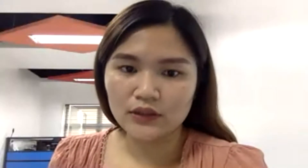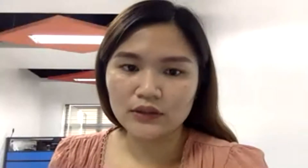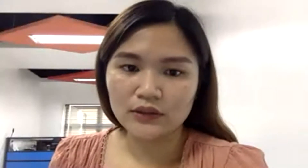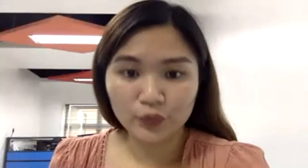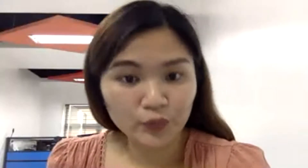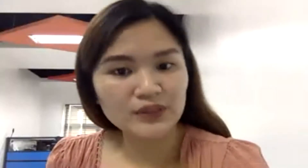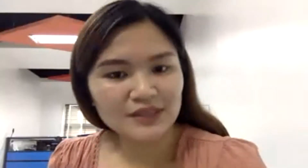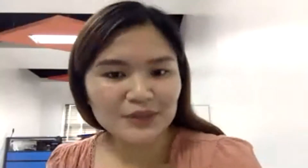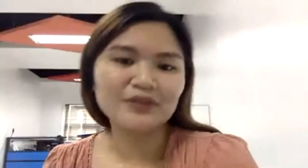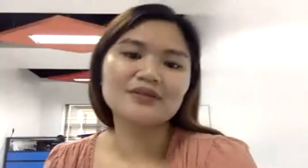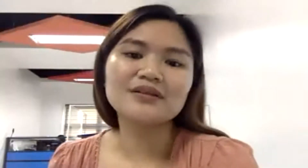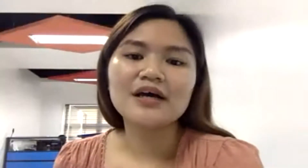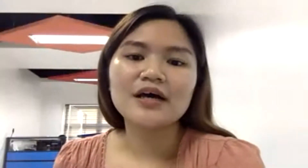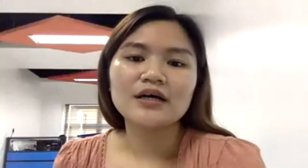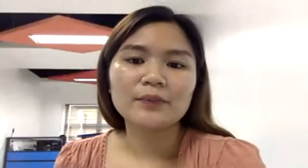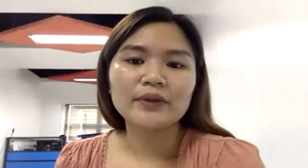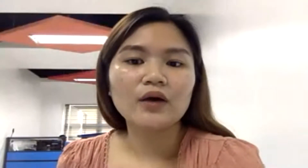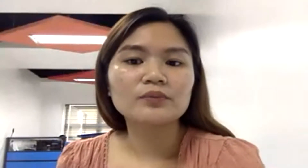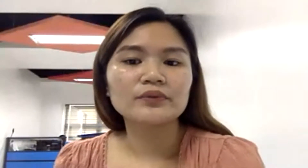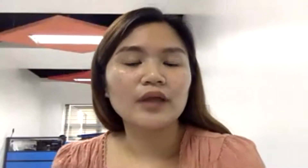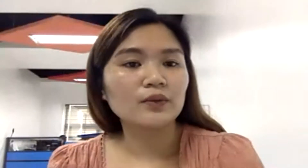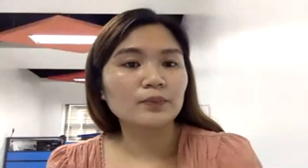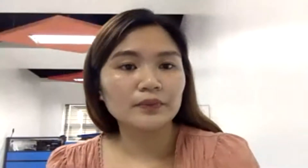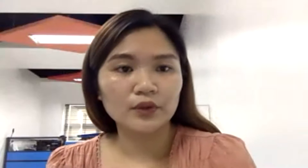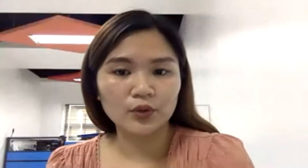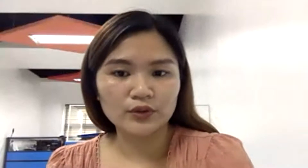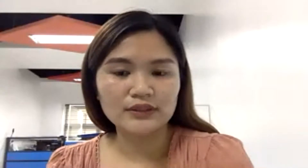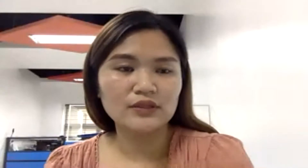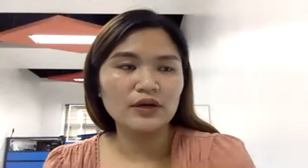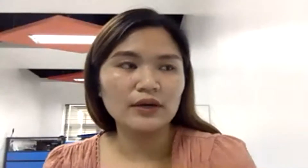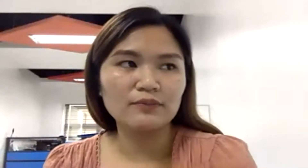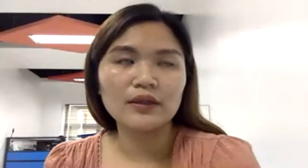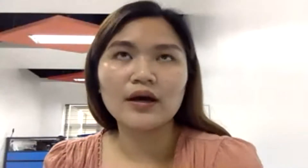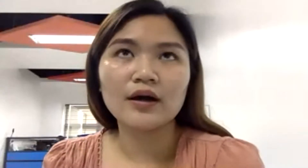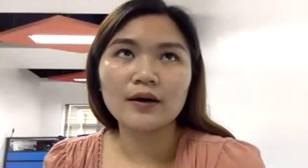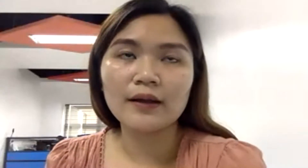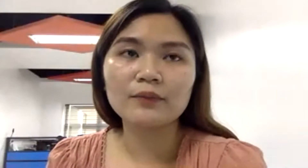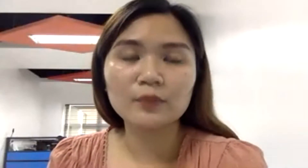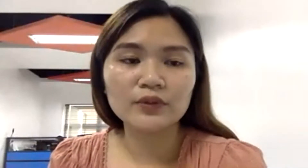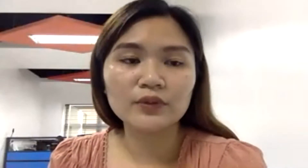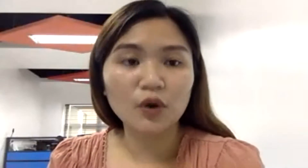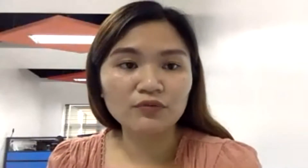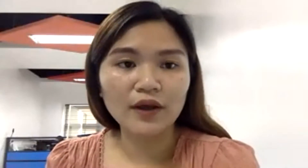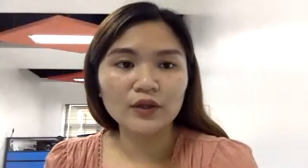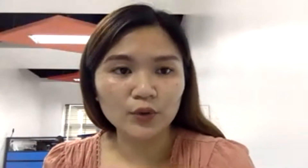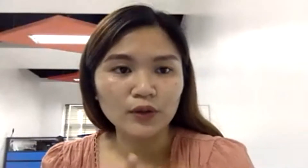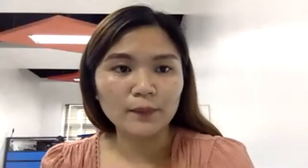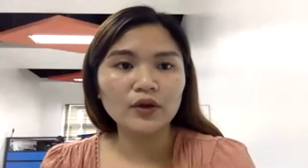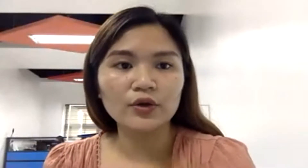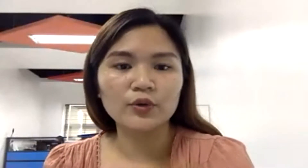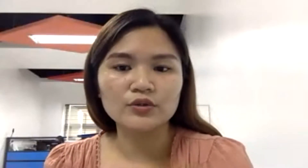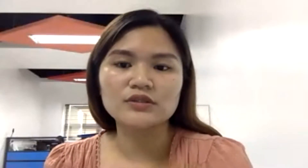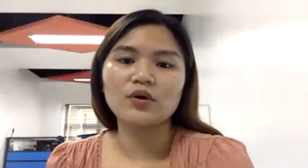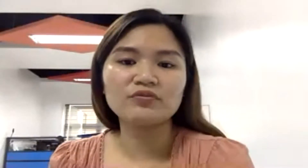RJ, through Miss Irene, separate account po tayo per kiosk kasi alam ko po is offline yon